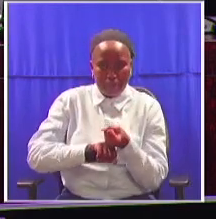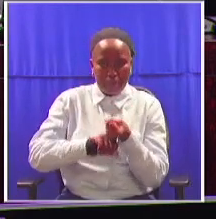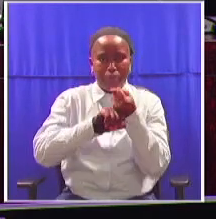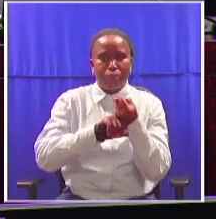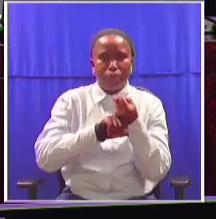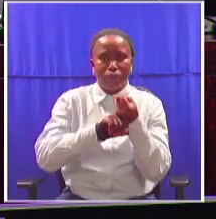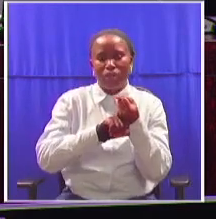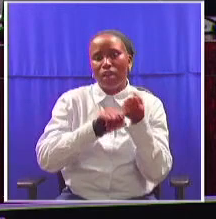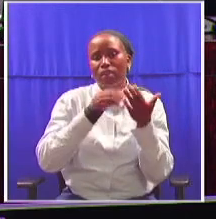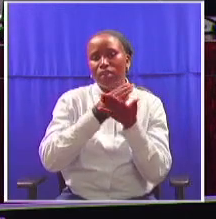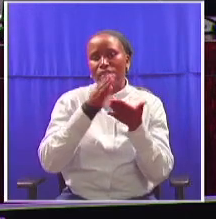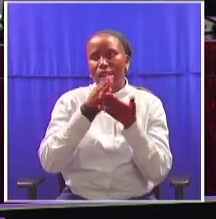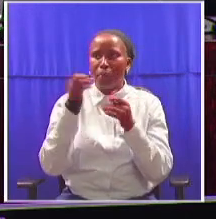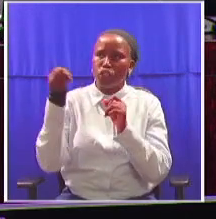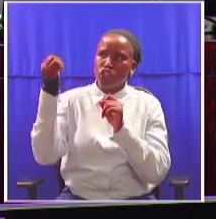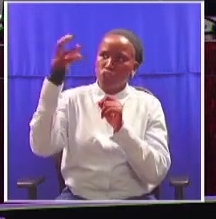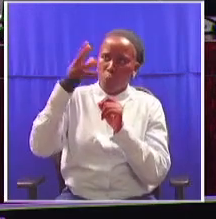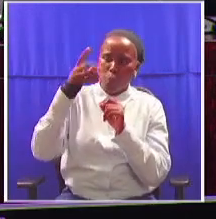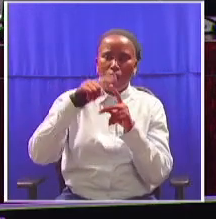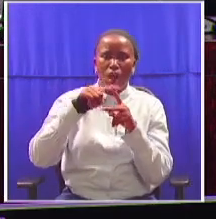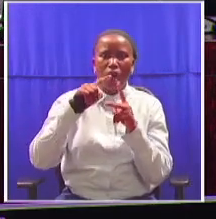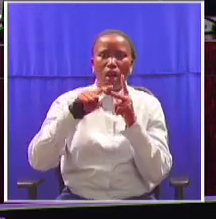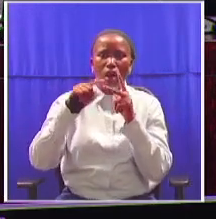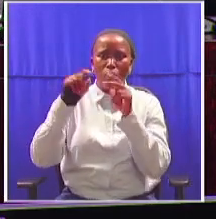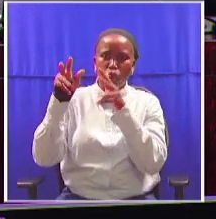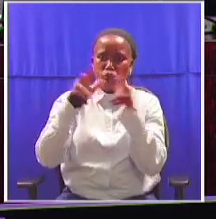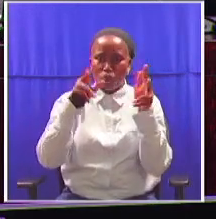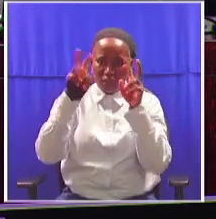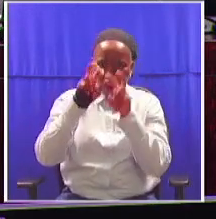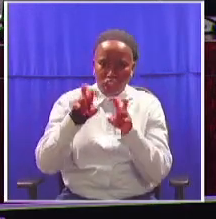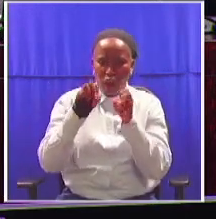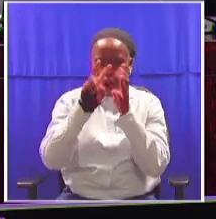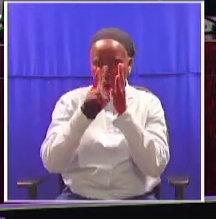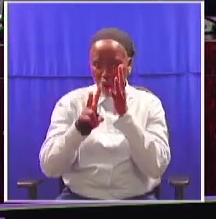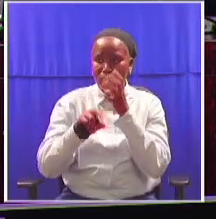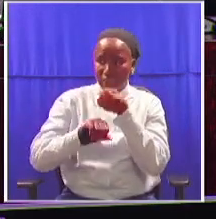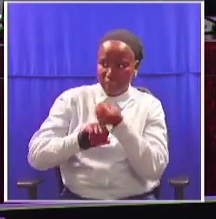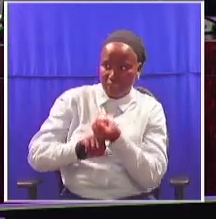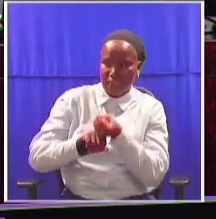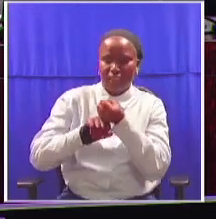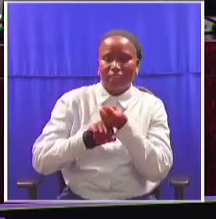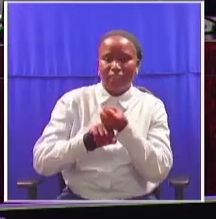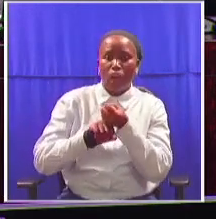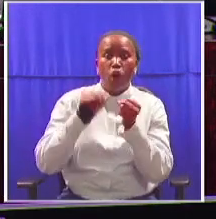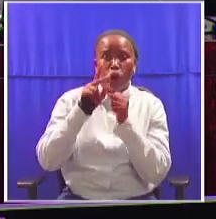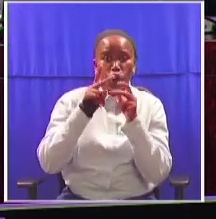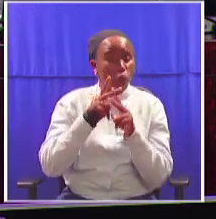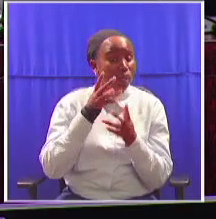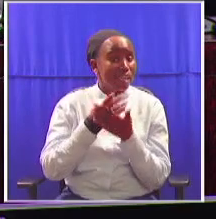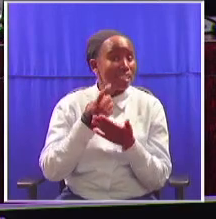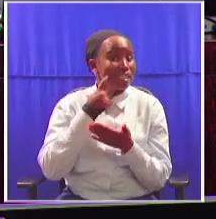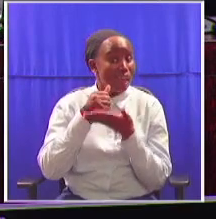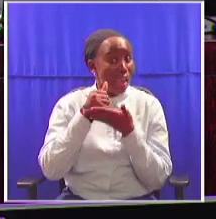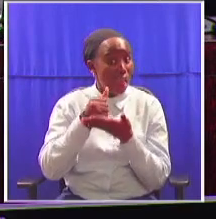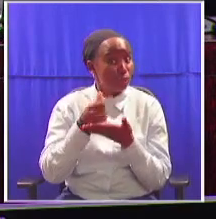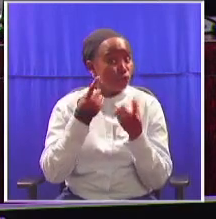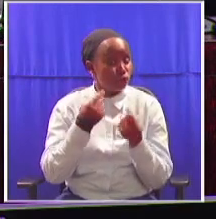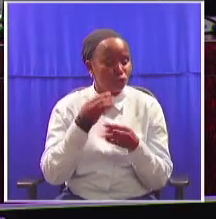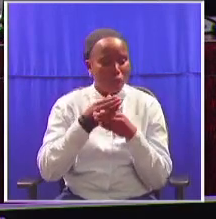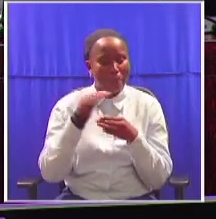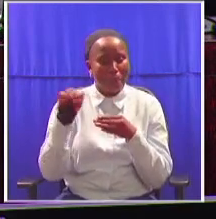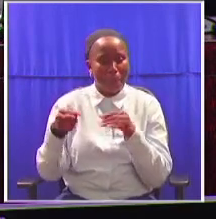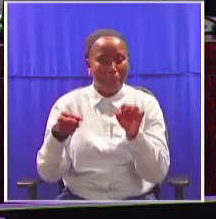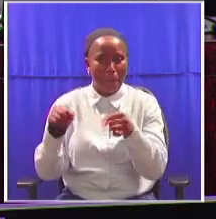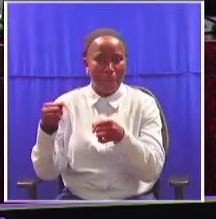sources, mobilizing significant investment, and creating new jobs in new sectors,